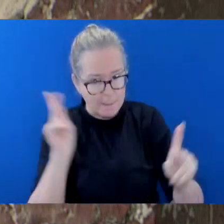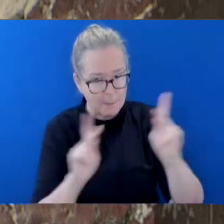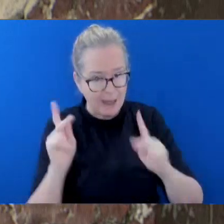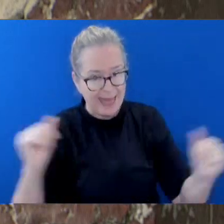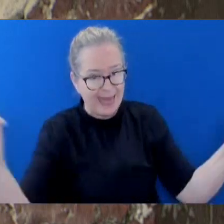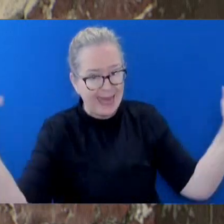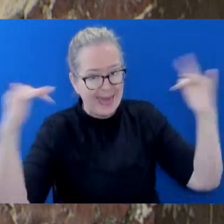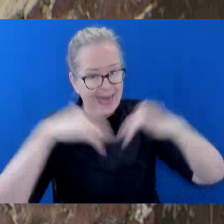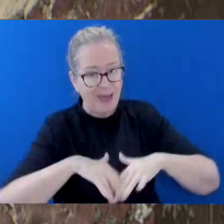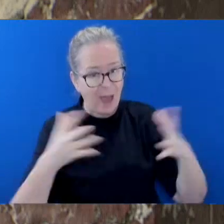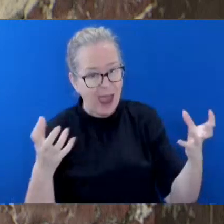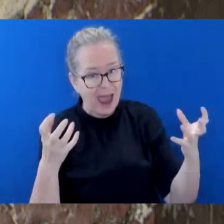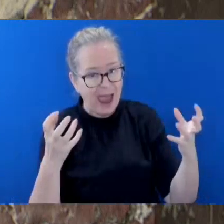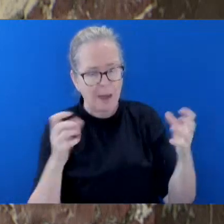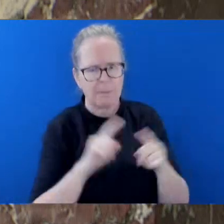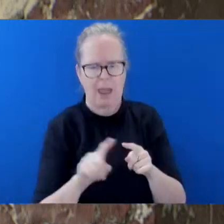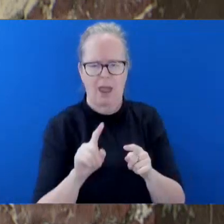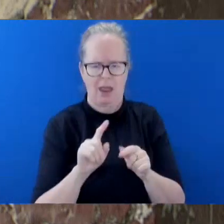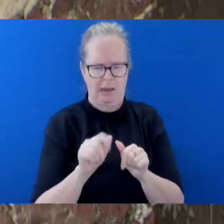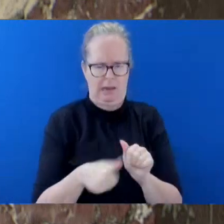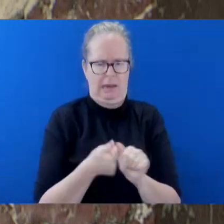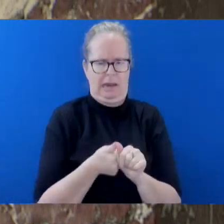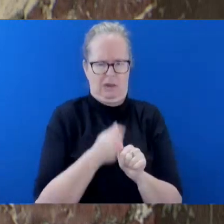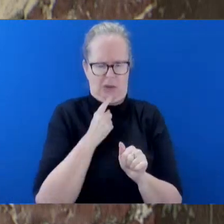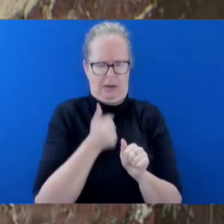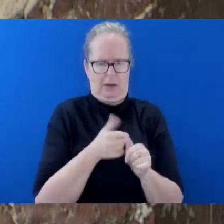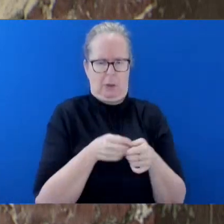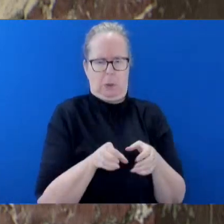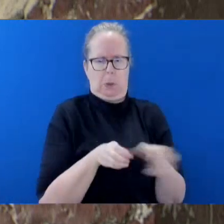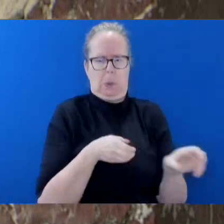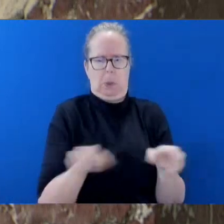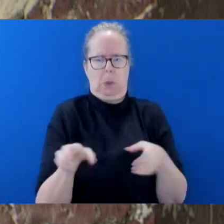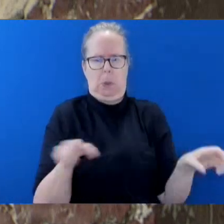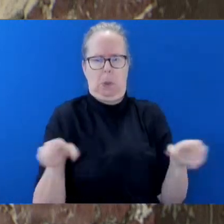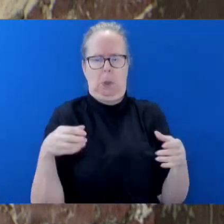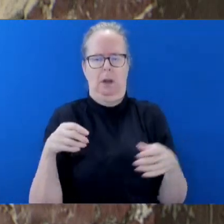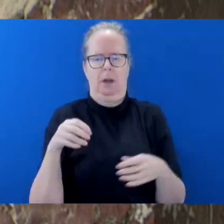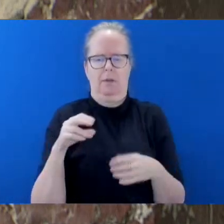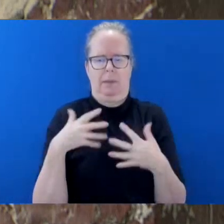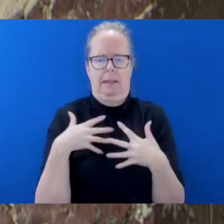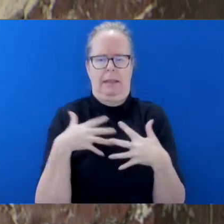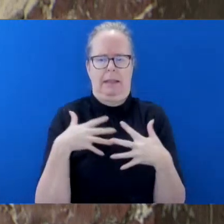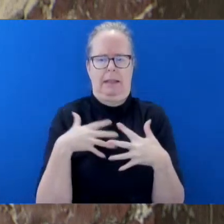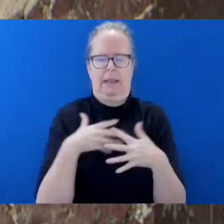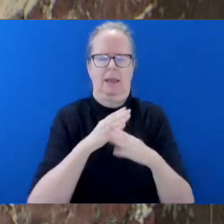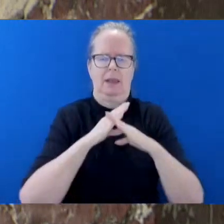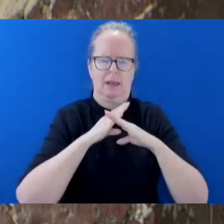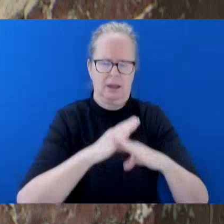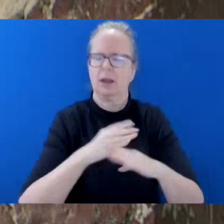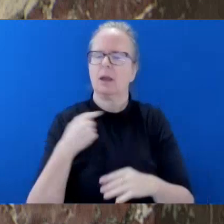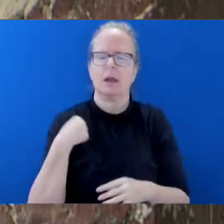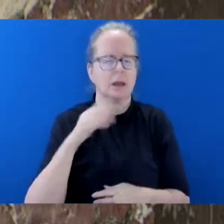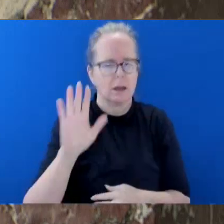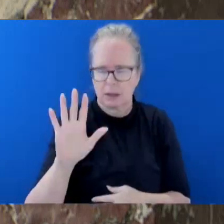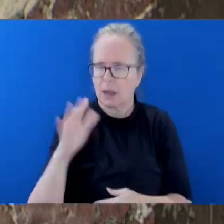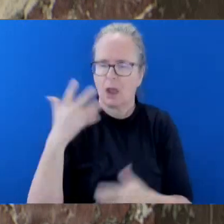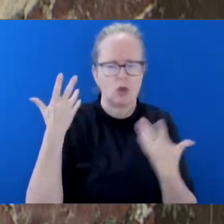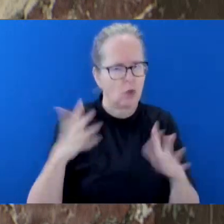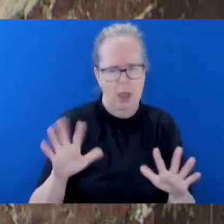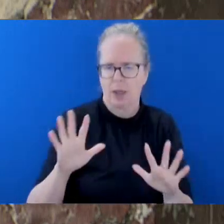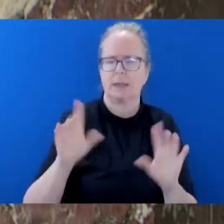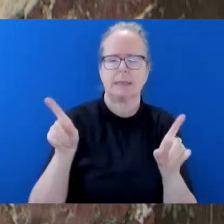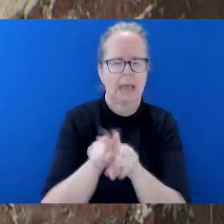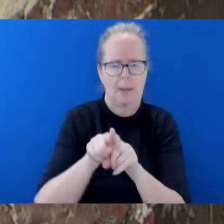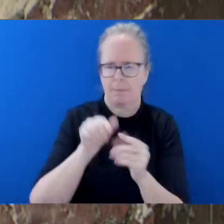we will walk. That is not a path we will walk. We will work on these important issues like drought and wildfire and watershed